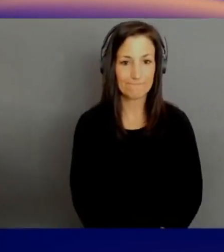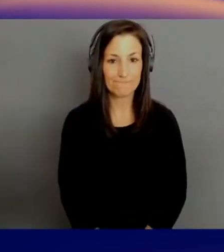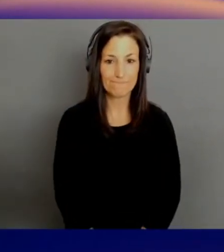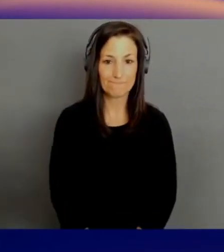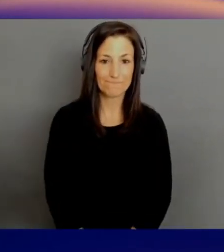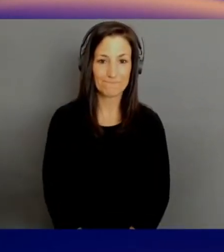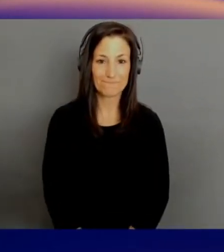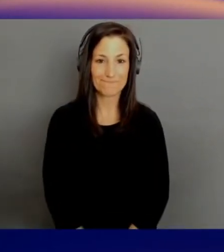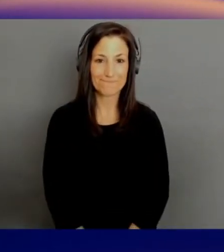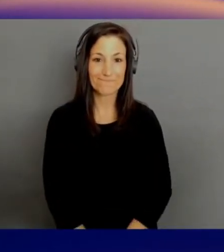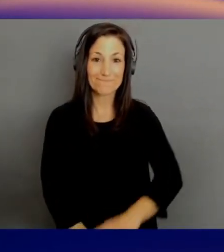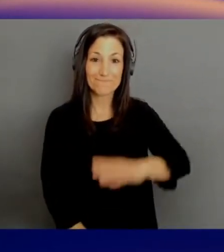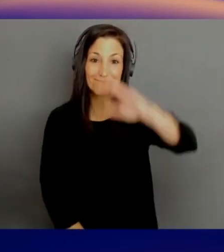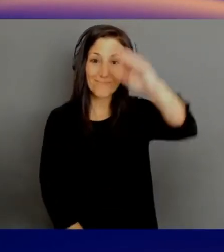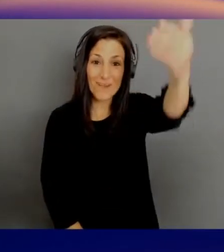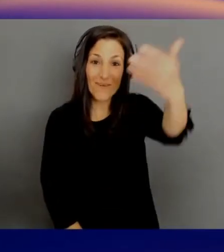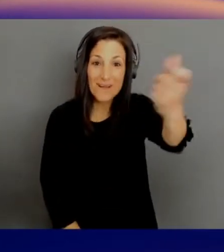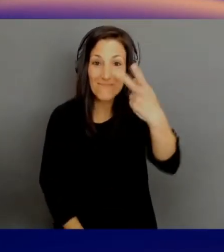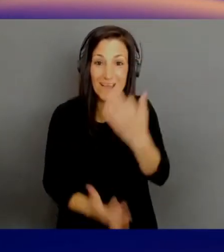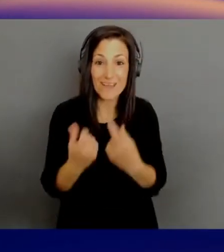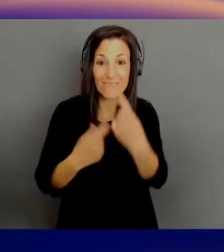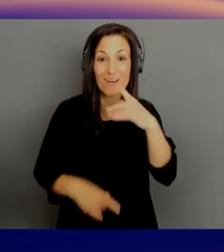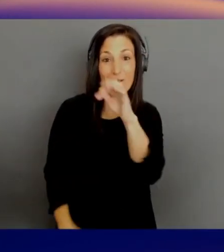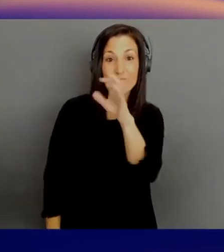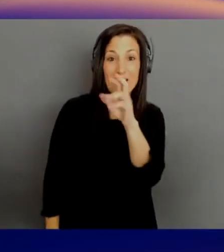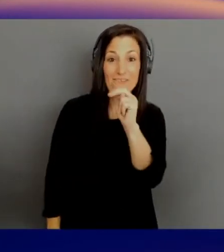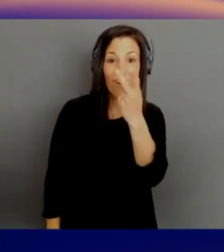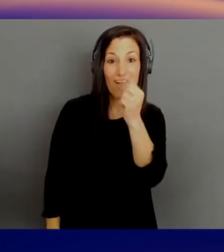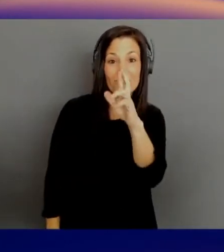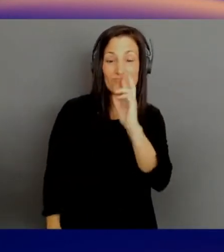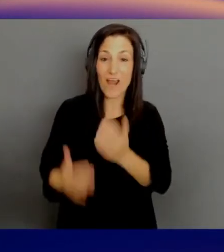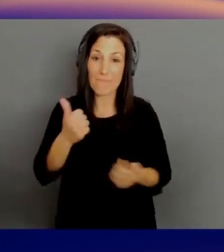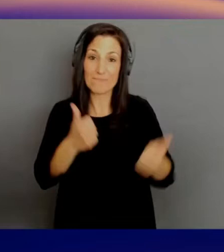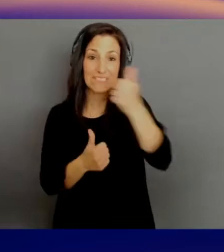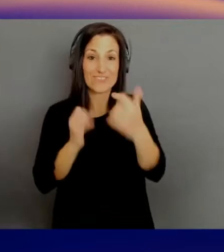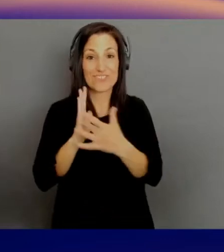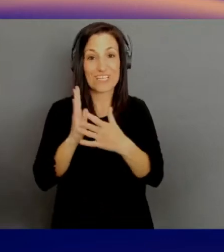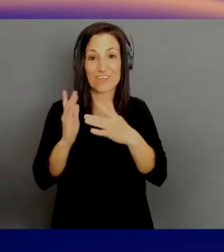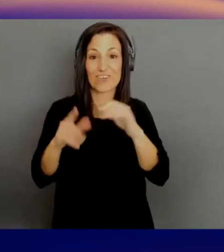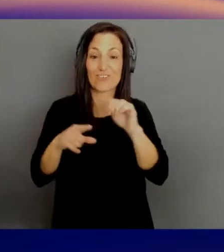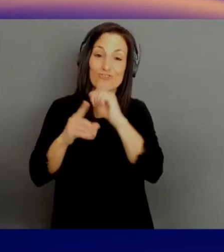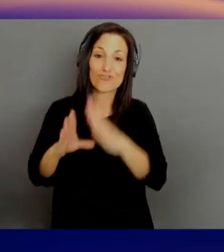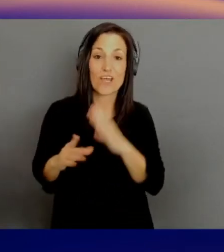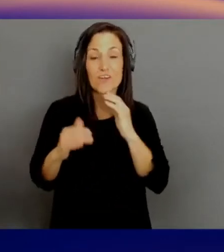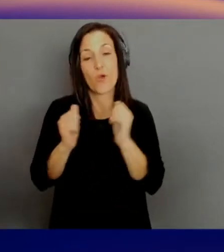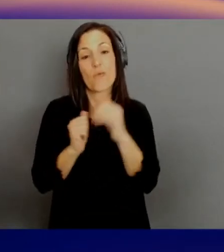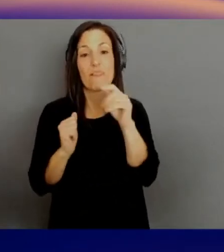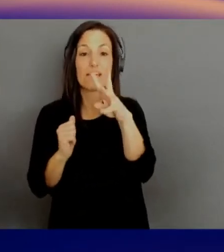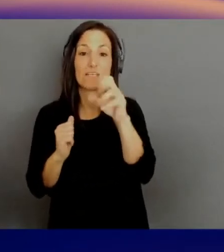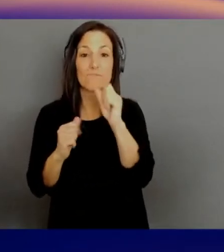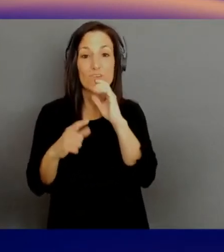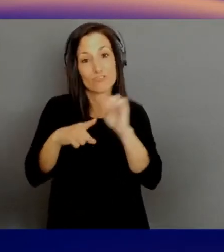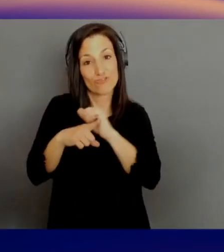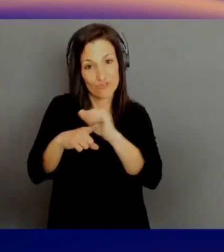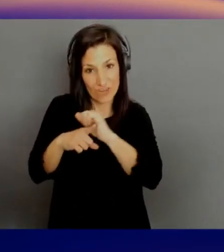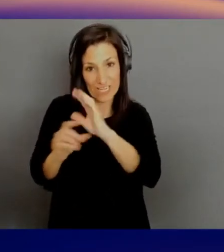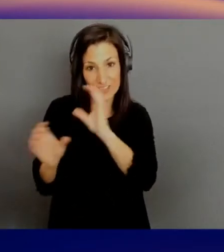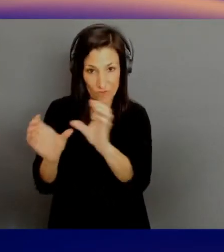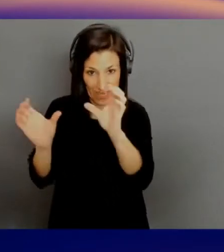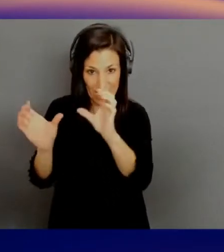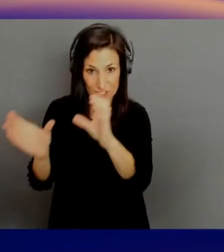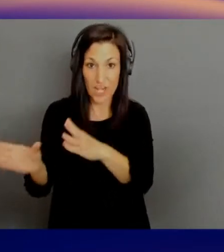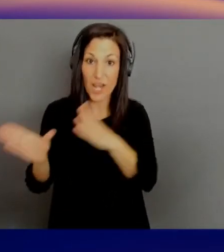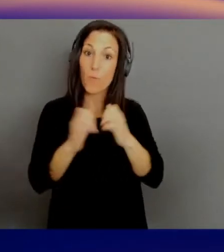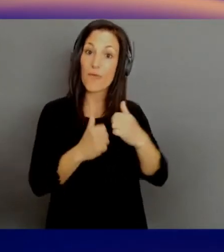Welcome back, everyone. My name is Aaron Hunter. I'm a senior technical trainer with AWS Training and Certification, and with me we have, well, we just had